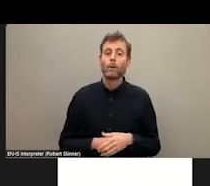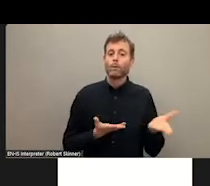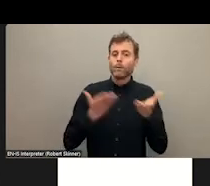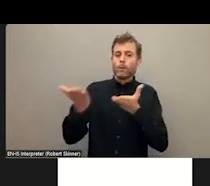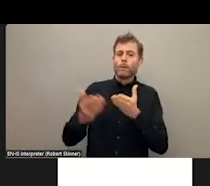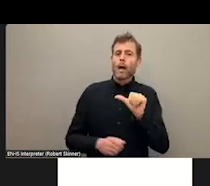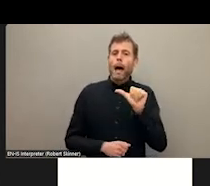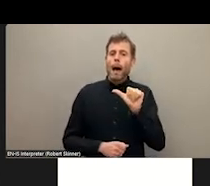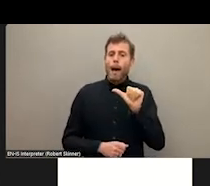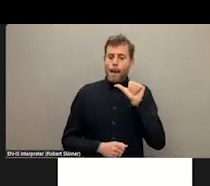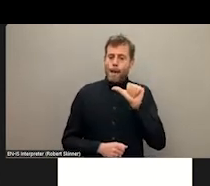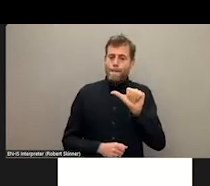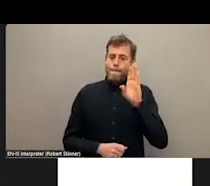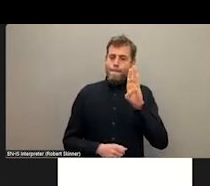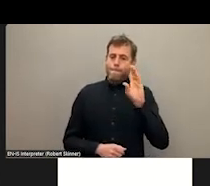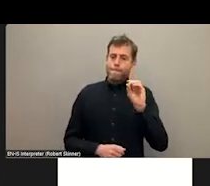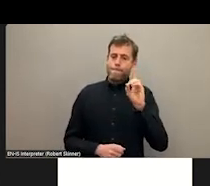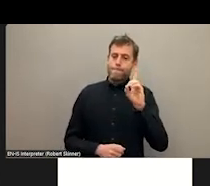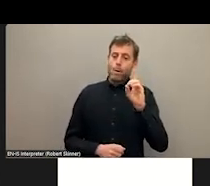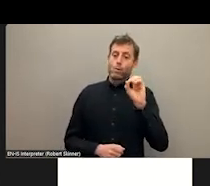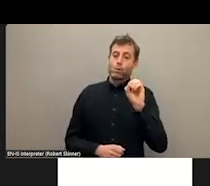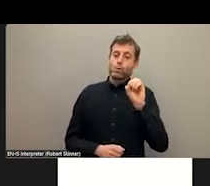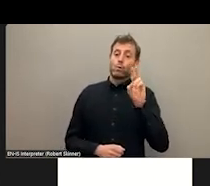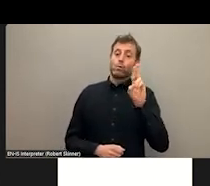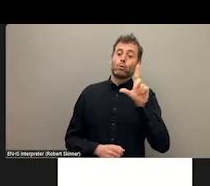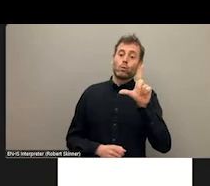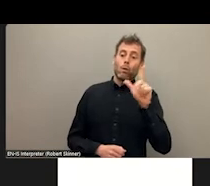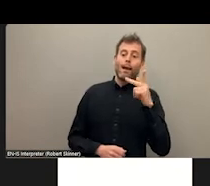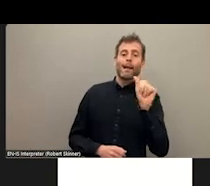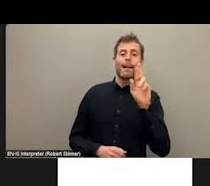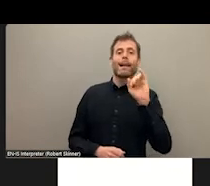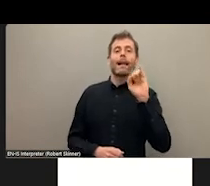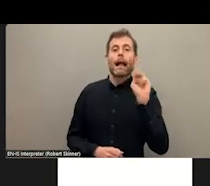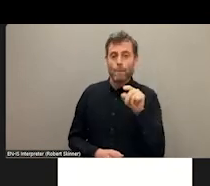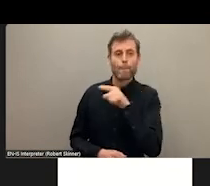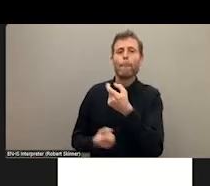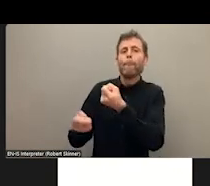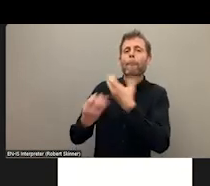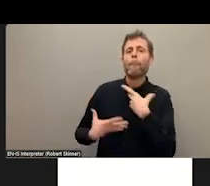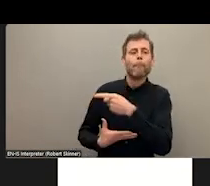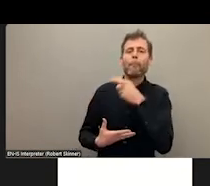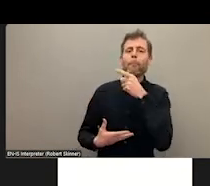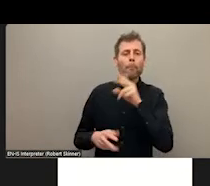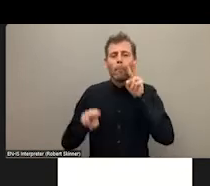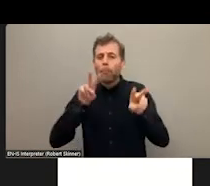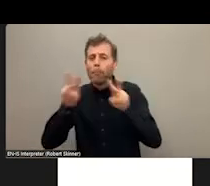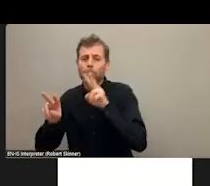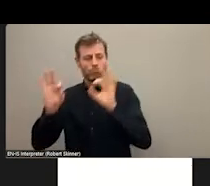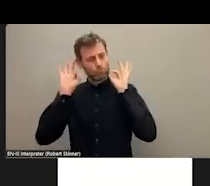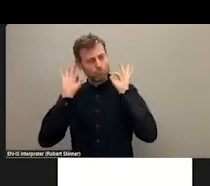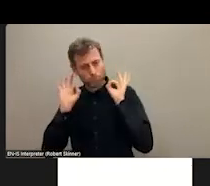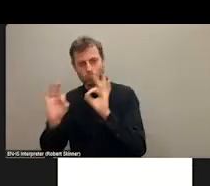best practices in terms of using ICT for learners with a range of disabilities and the role of different actors in